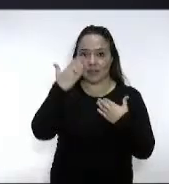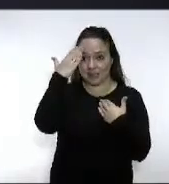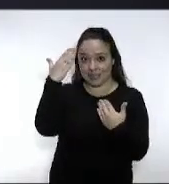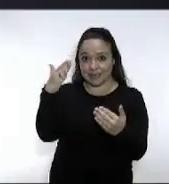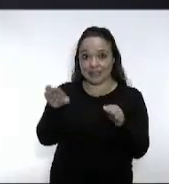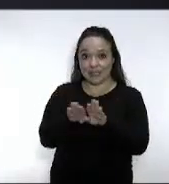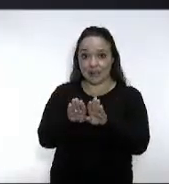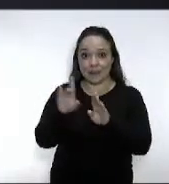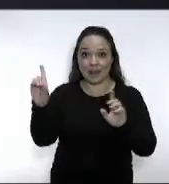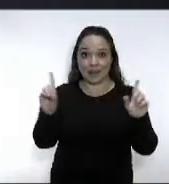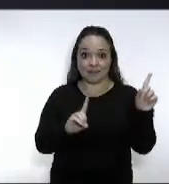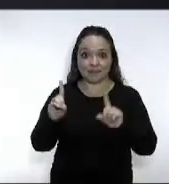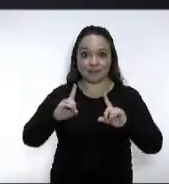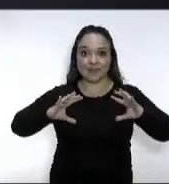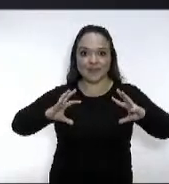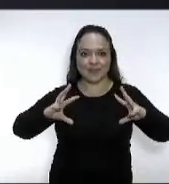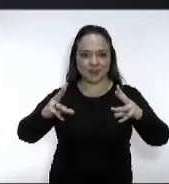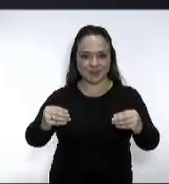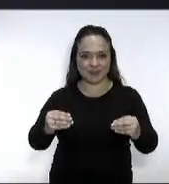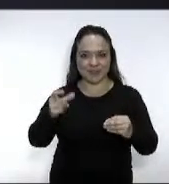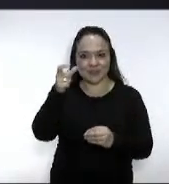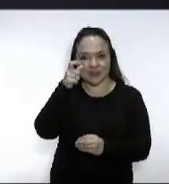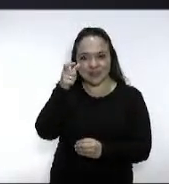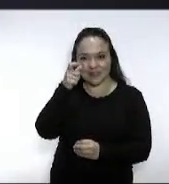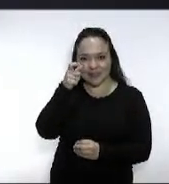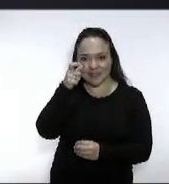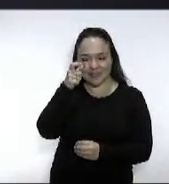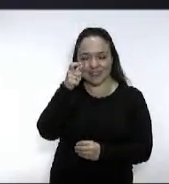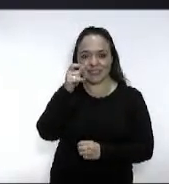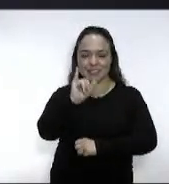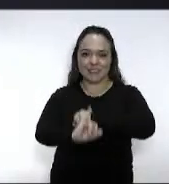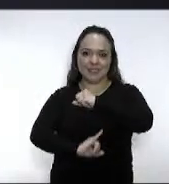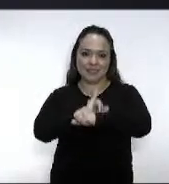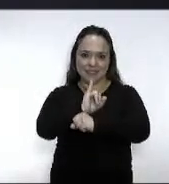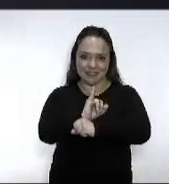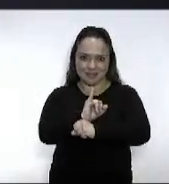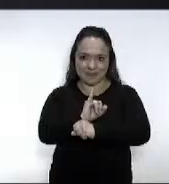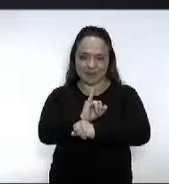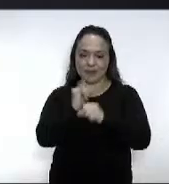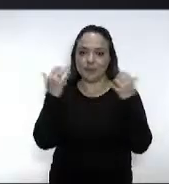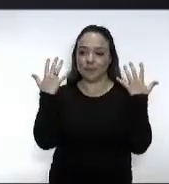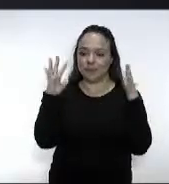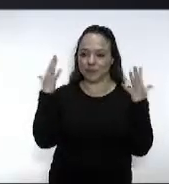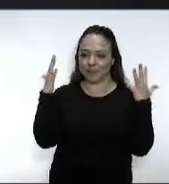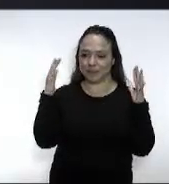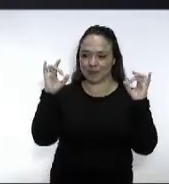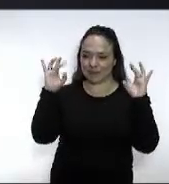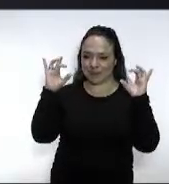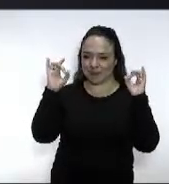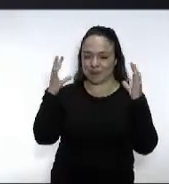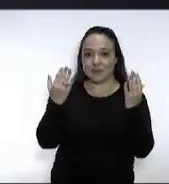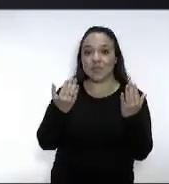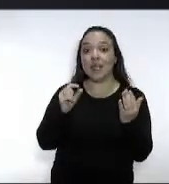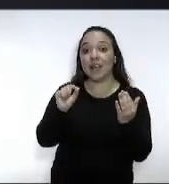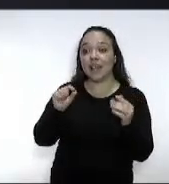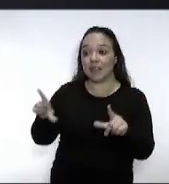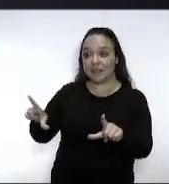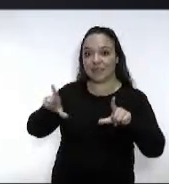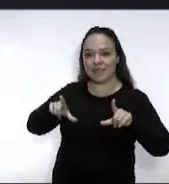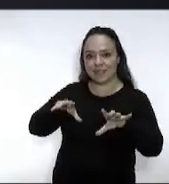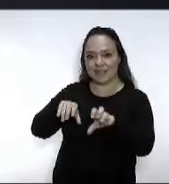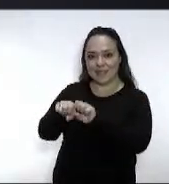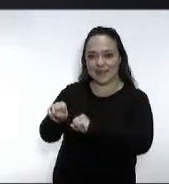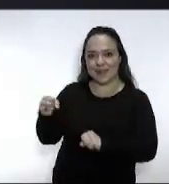thank you very much. I'd like to thank the presence to all that watched us on the internet. We'd like to